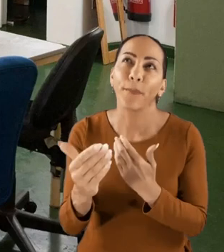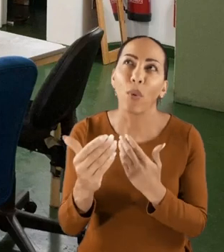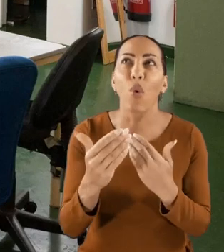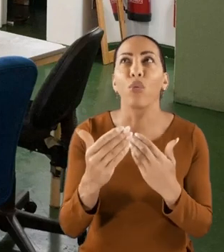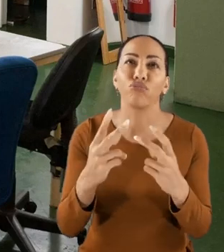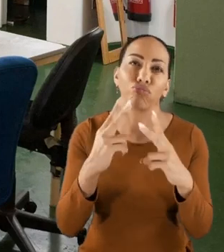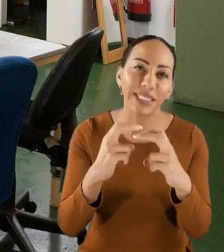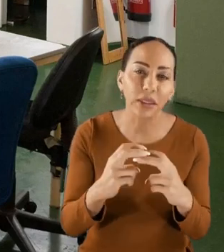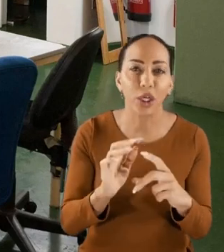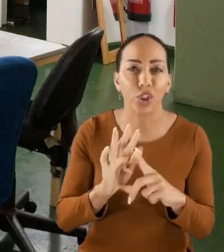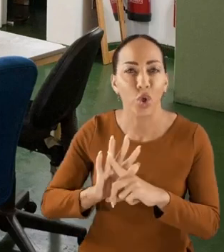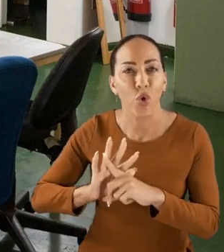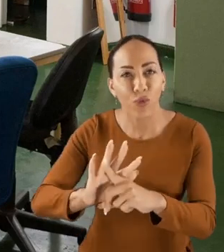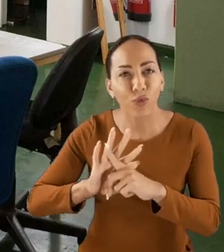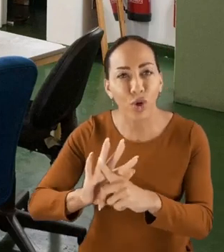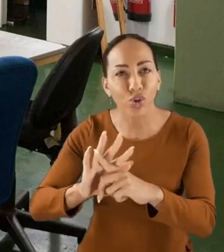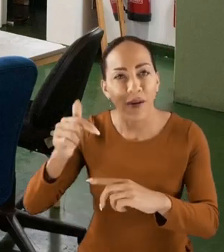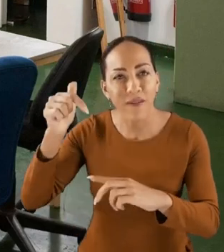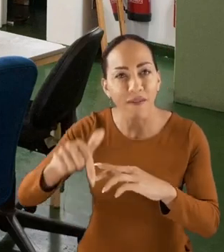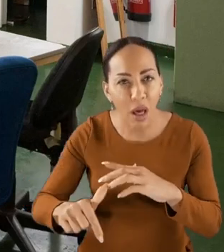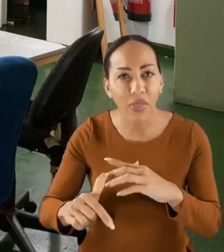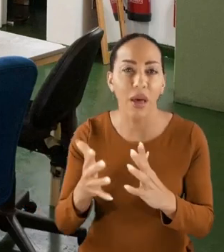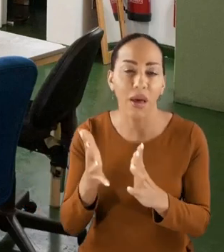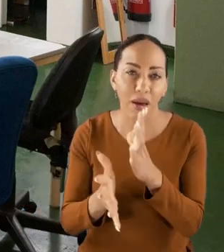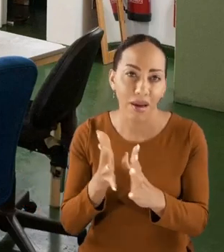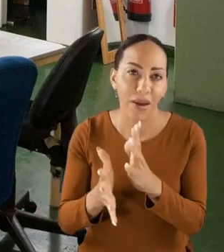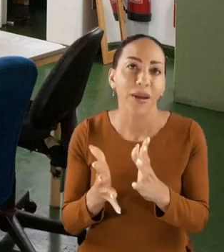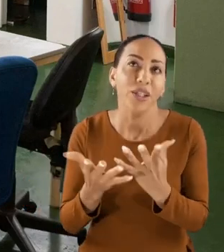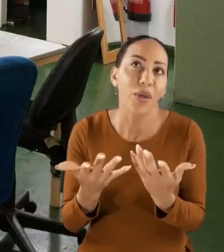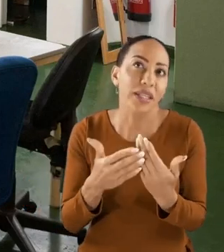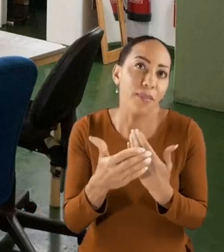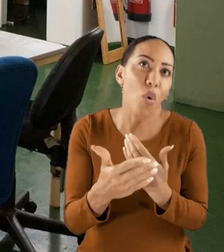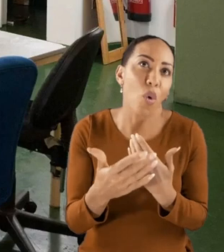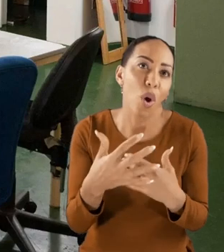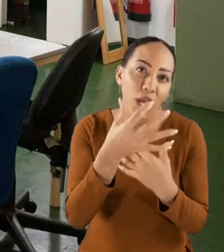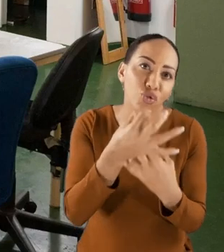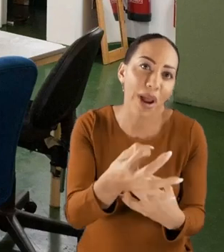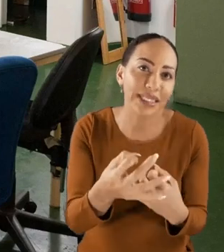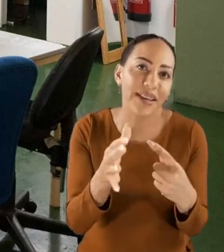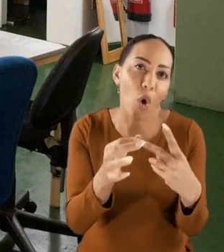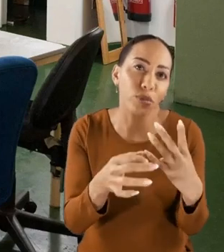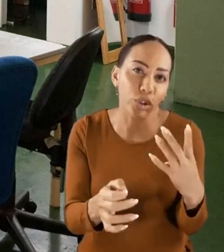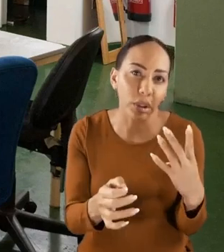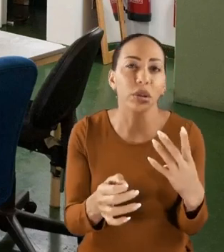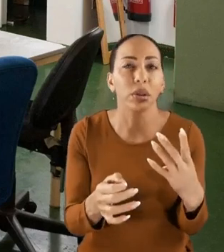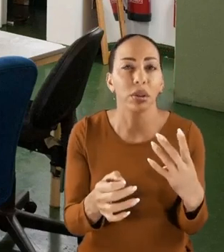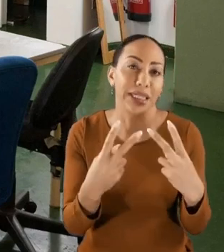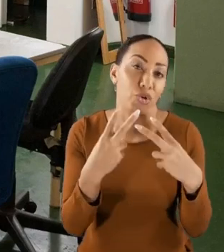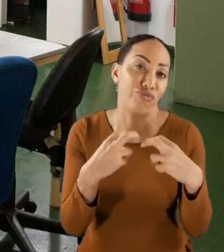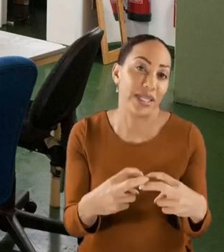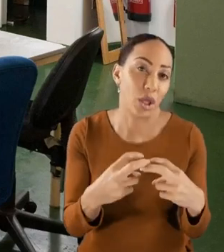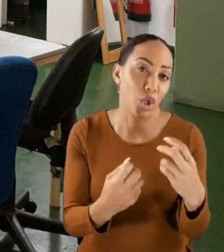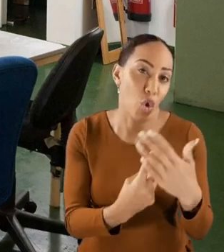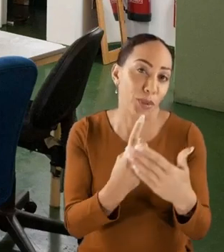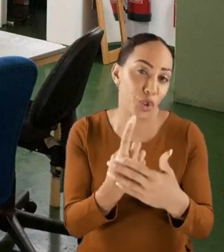bit further with what you're doing. So of course that may be a more attractive option in terms of the sort of